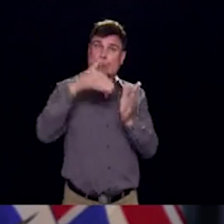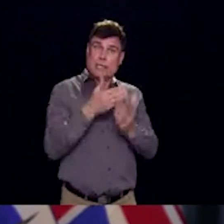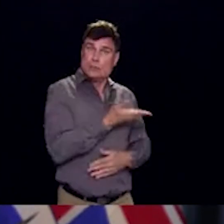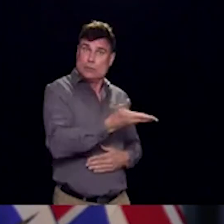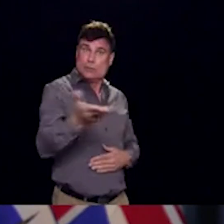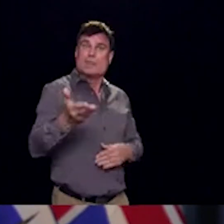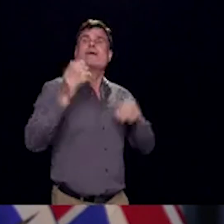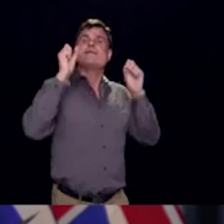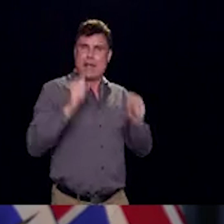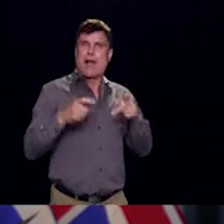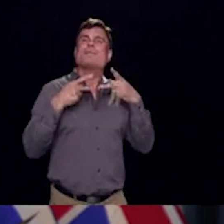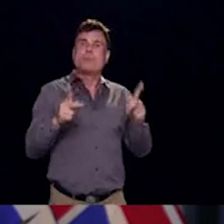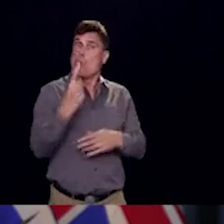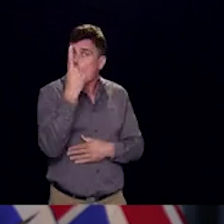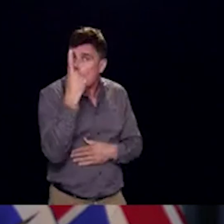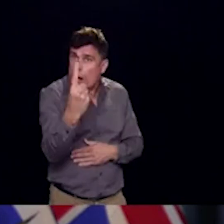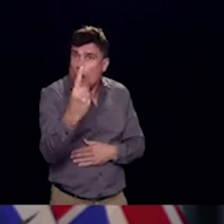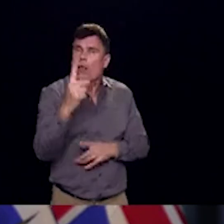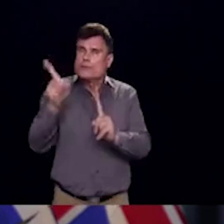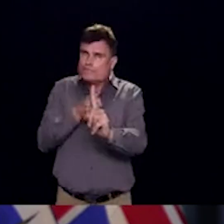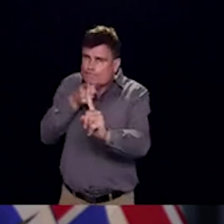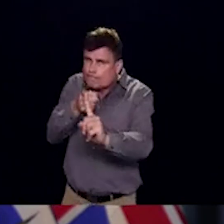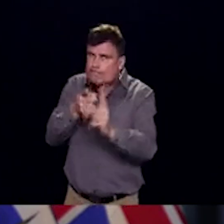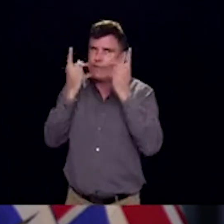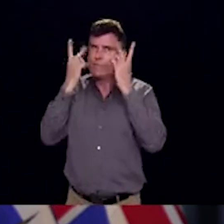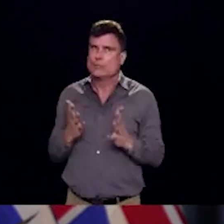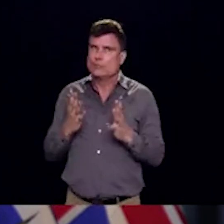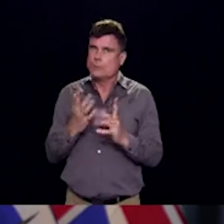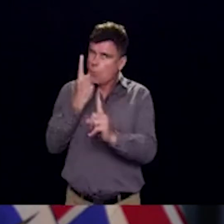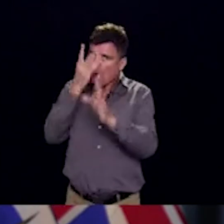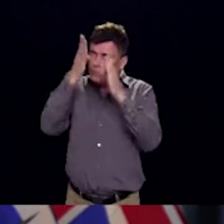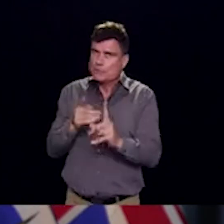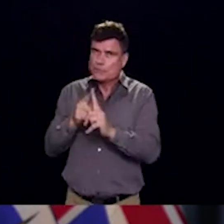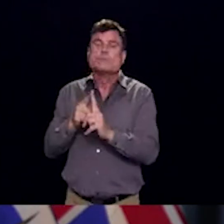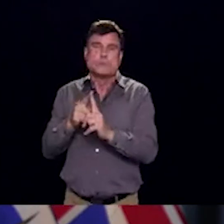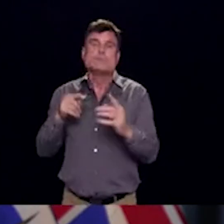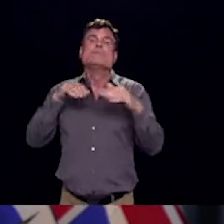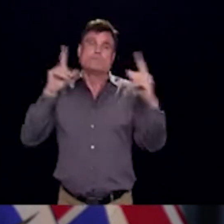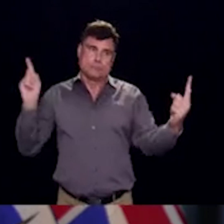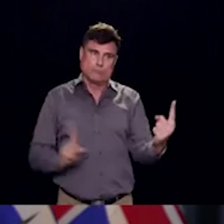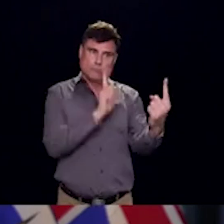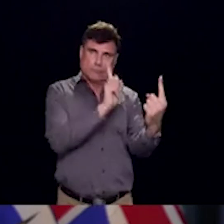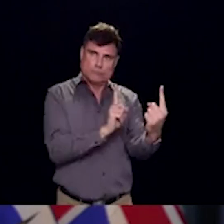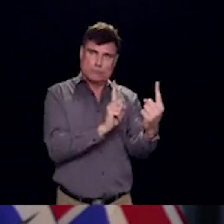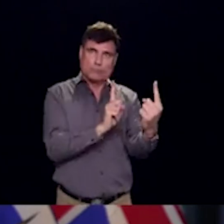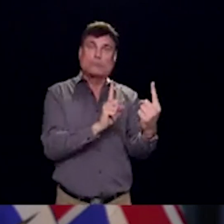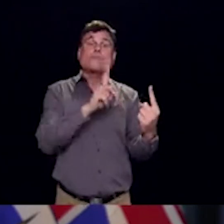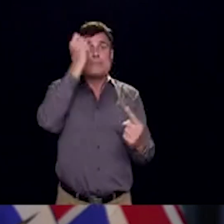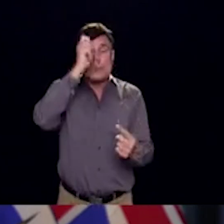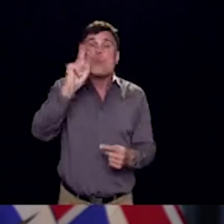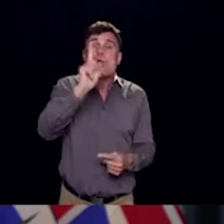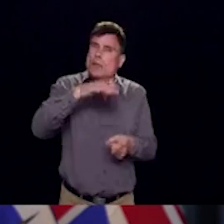area in each facility. We are going to start slowly, and as we expect things will progress